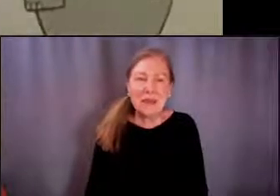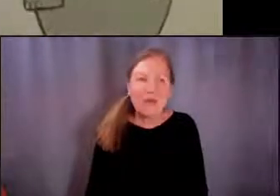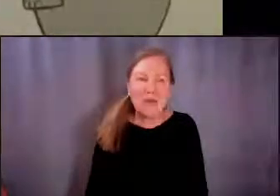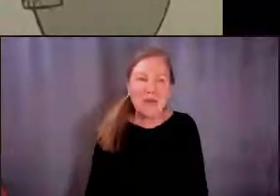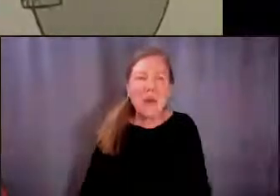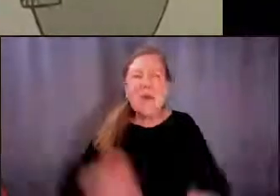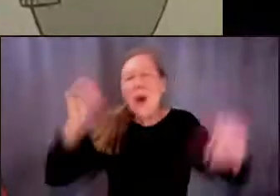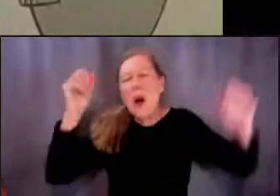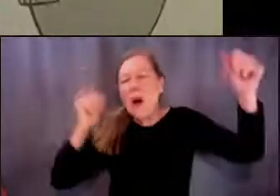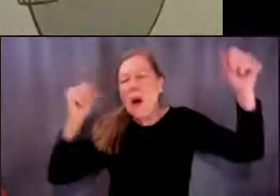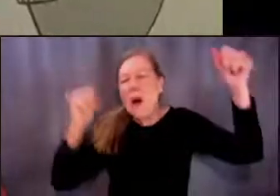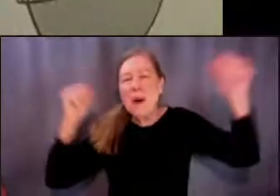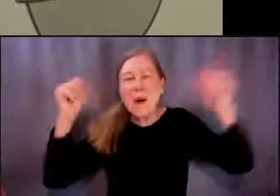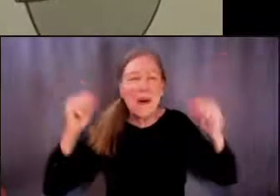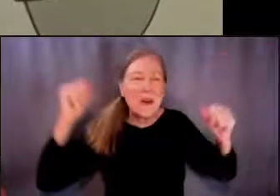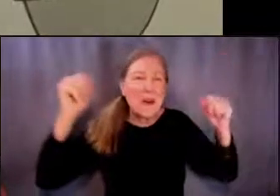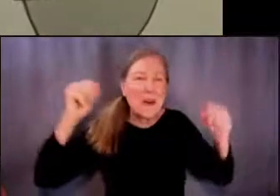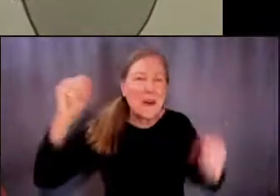Woo! Who